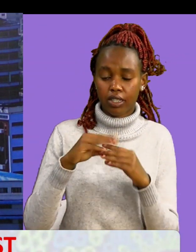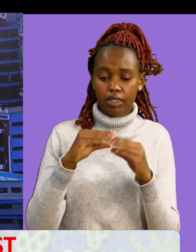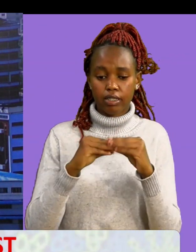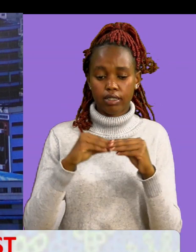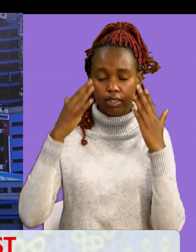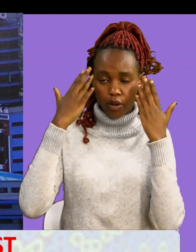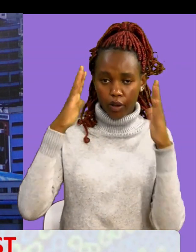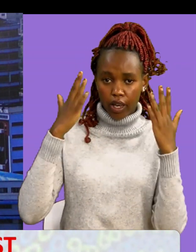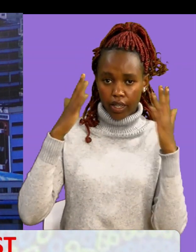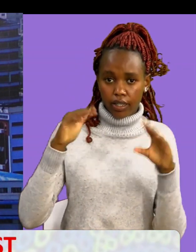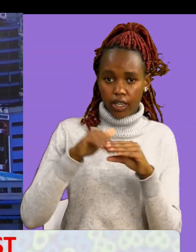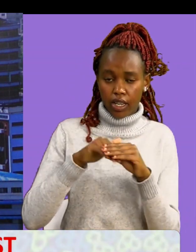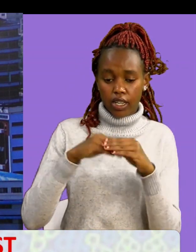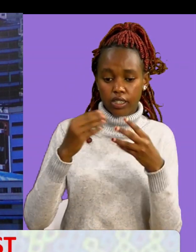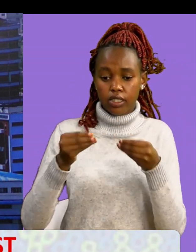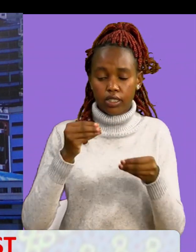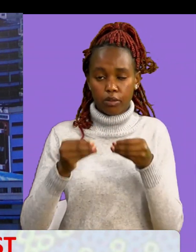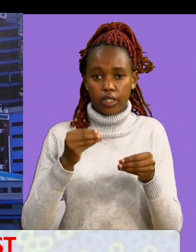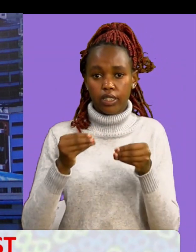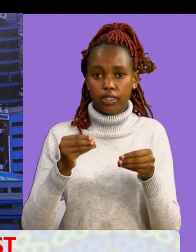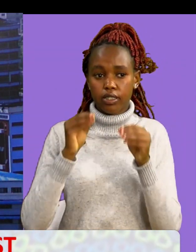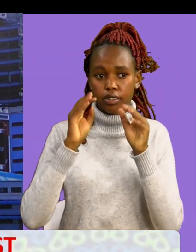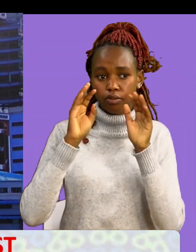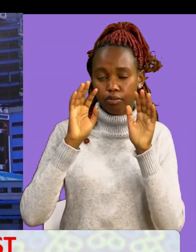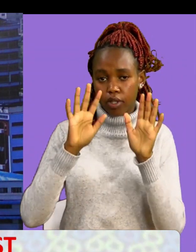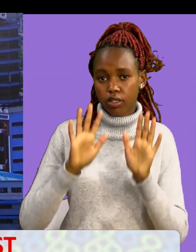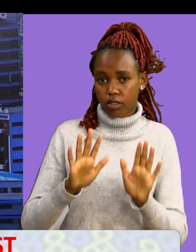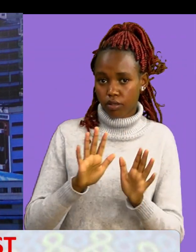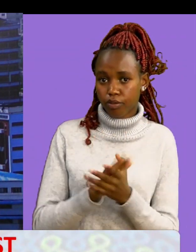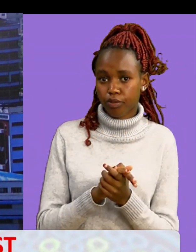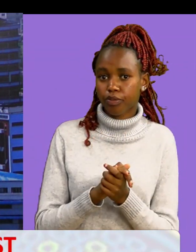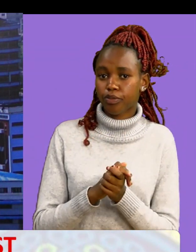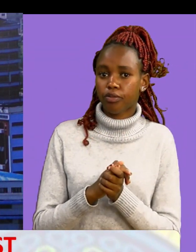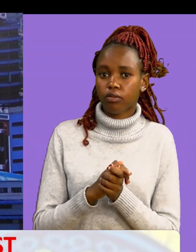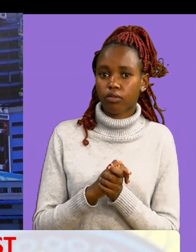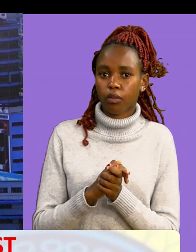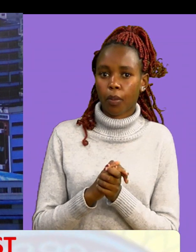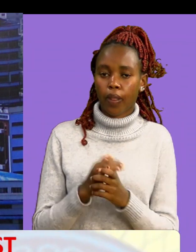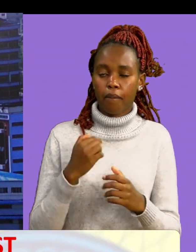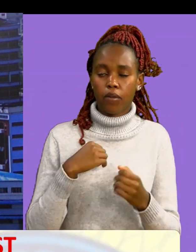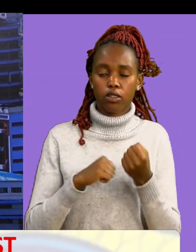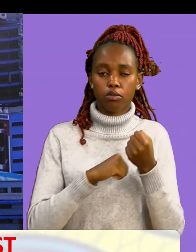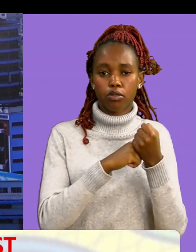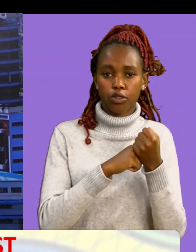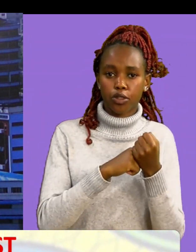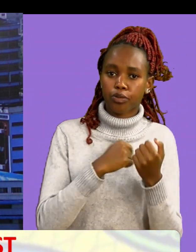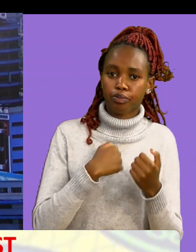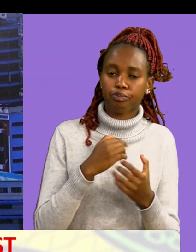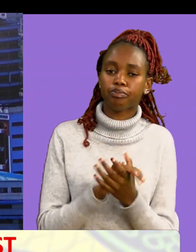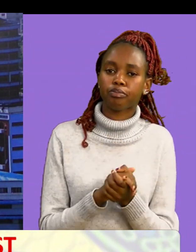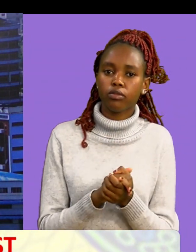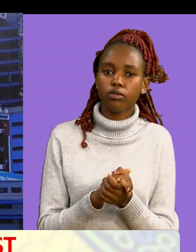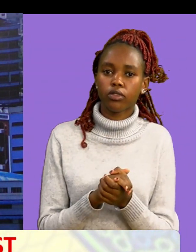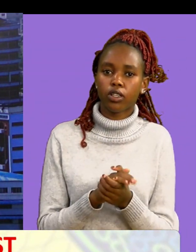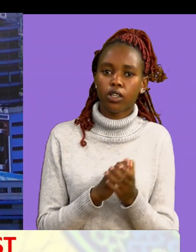disability matters. It's very important that society be educated. One time I support you, Mr. Mark pale. And let me just